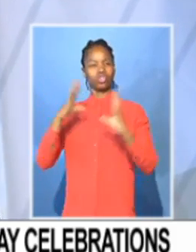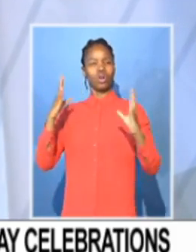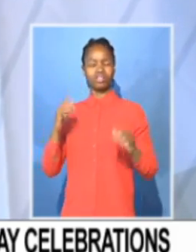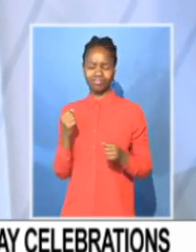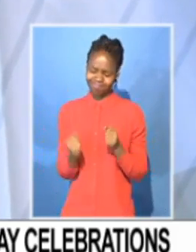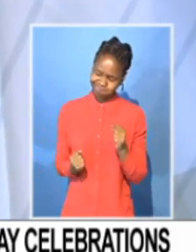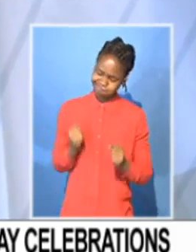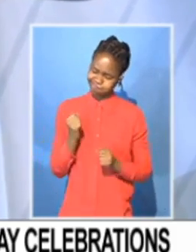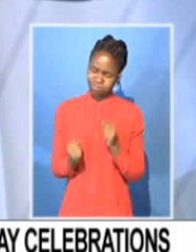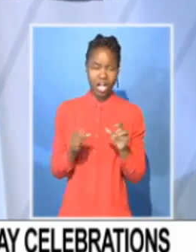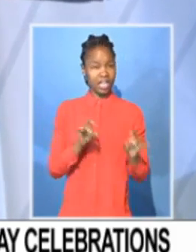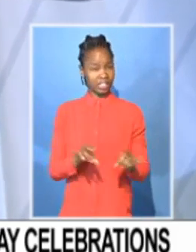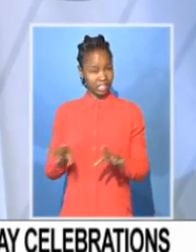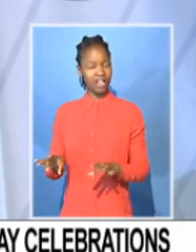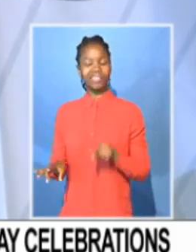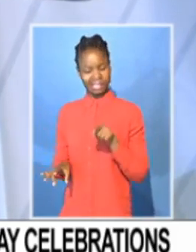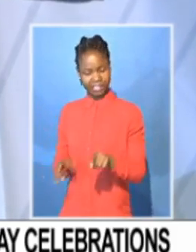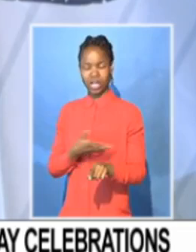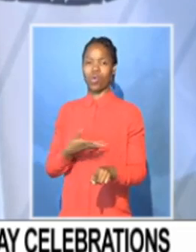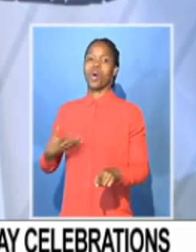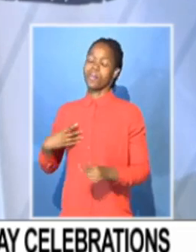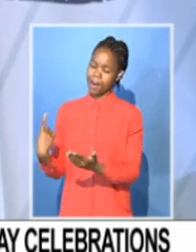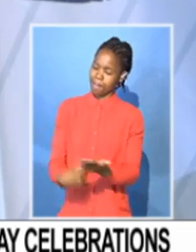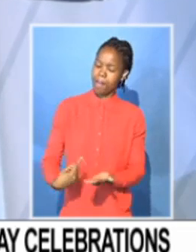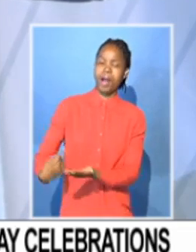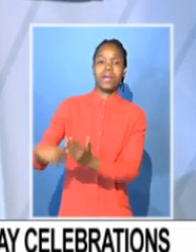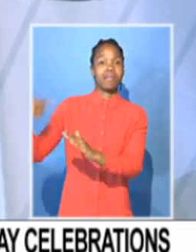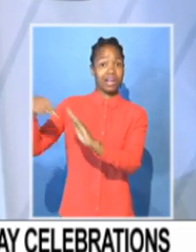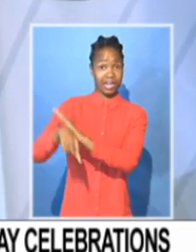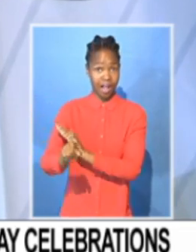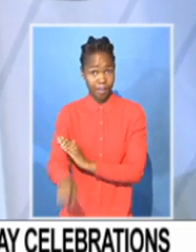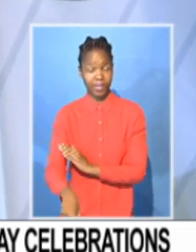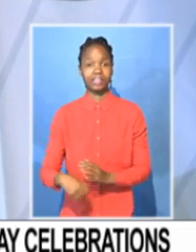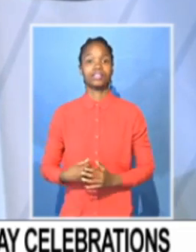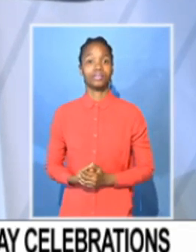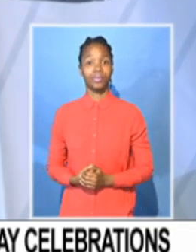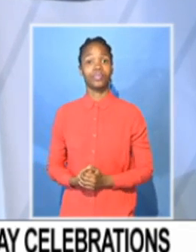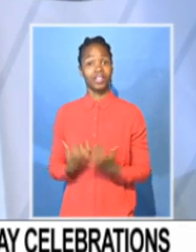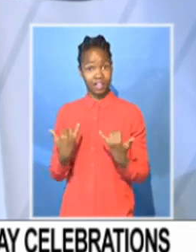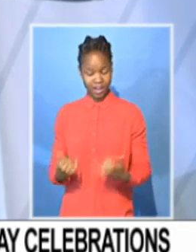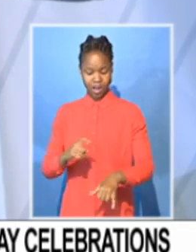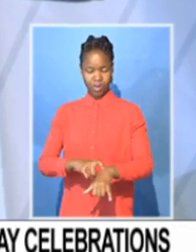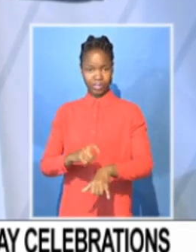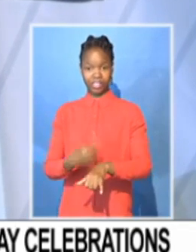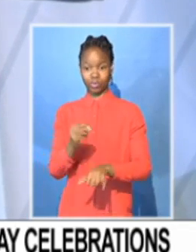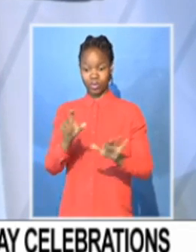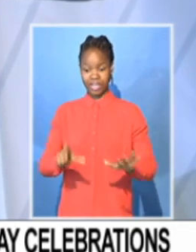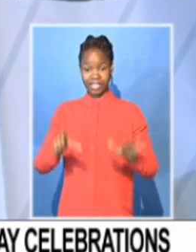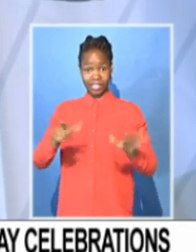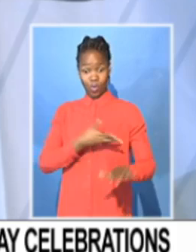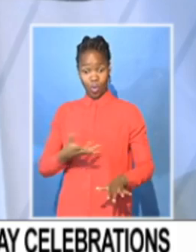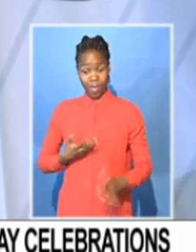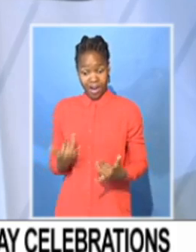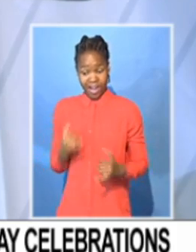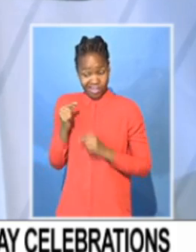It is us, this generation, that must work hard to